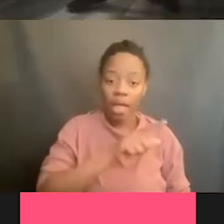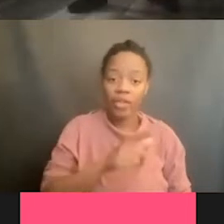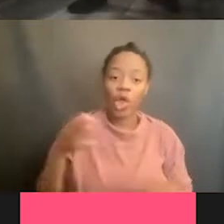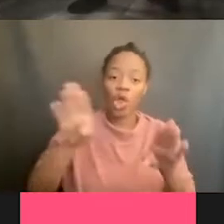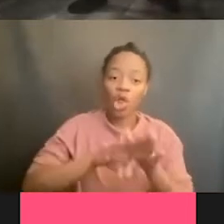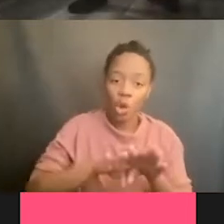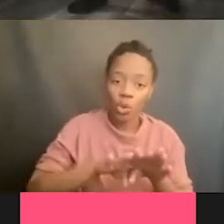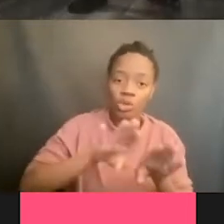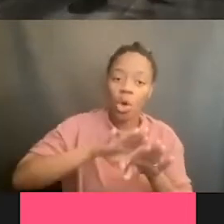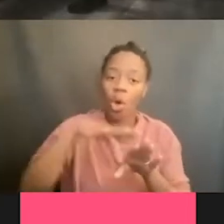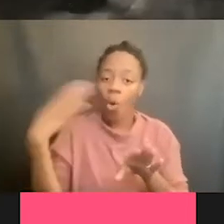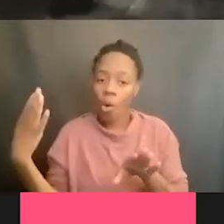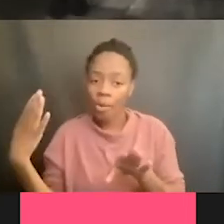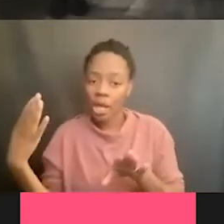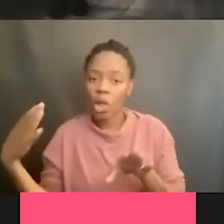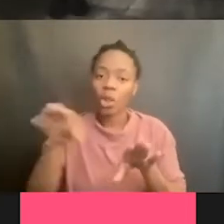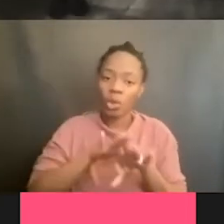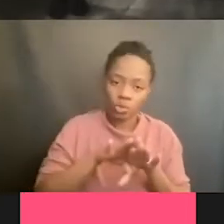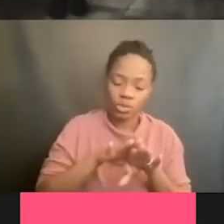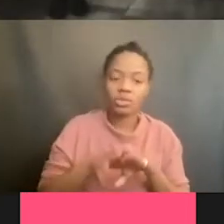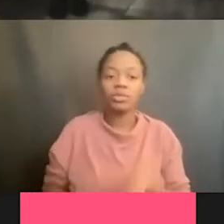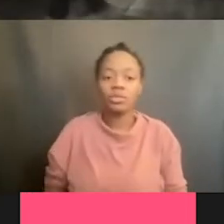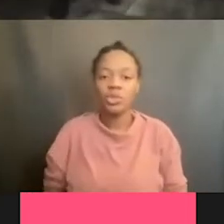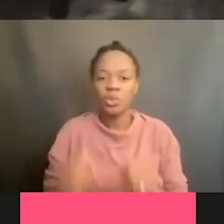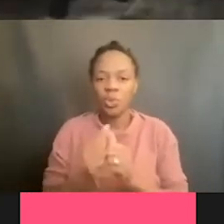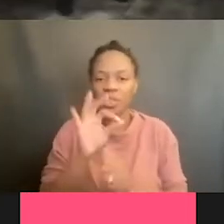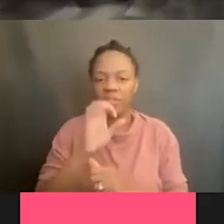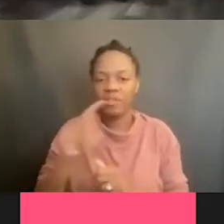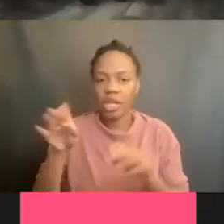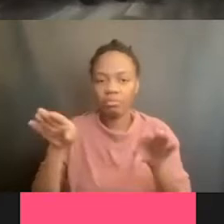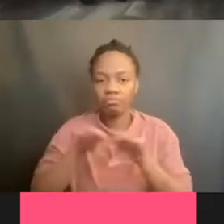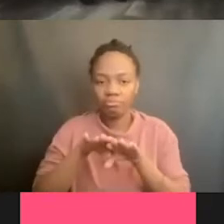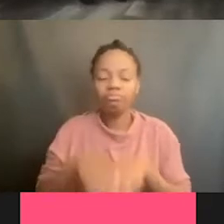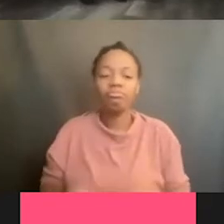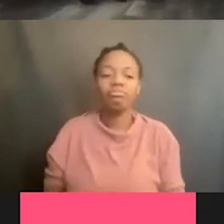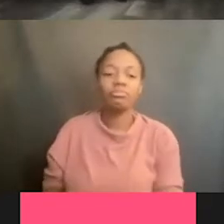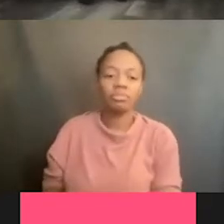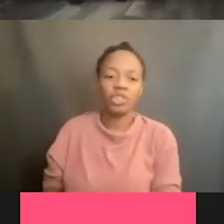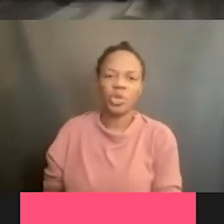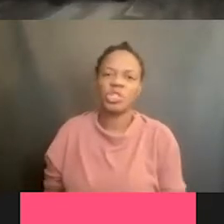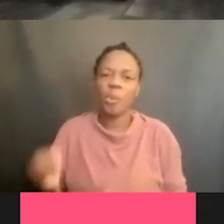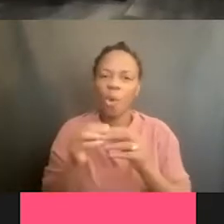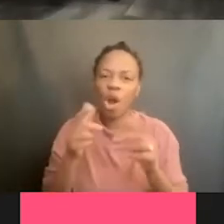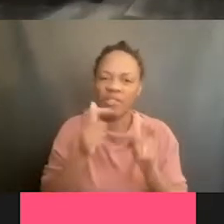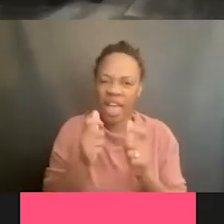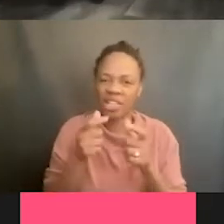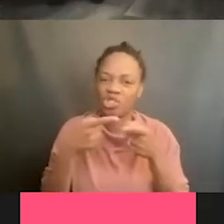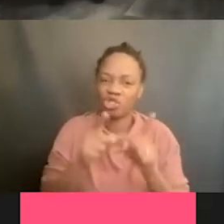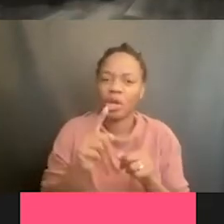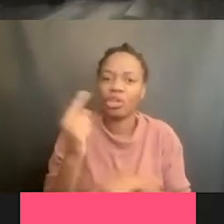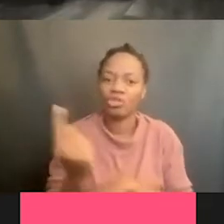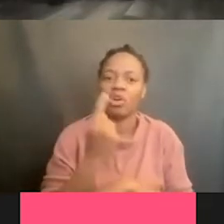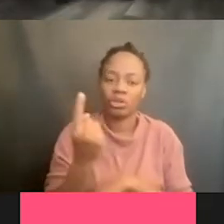gonna open right, and then we're gonna close again. And that usually does go faster once you are turning.